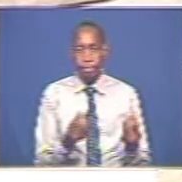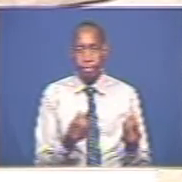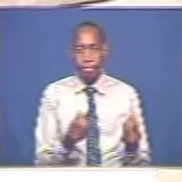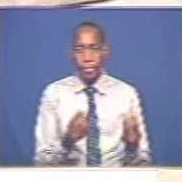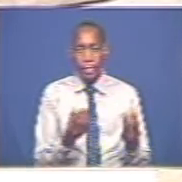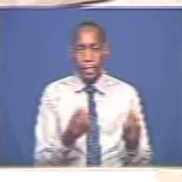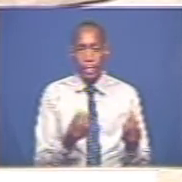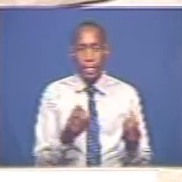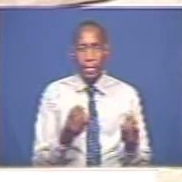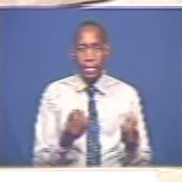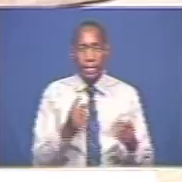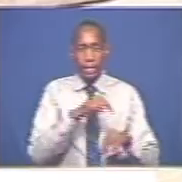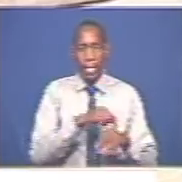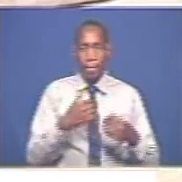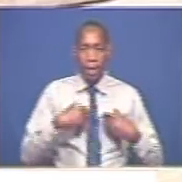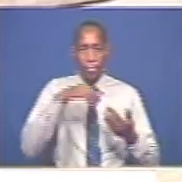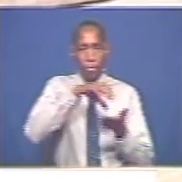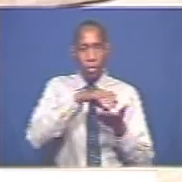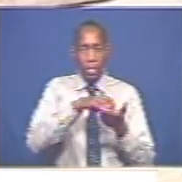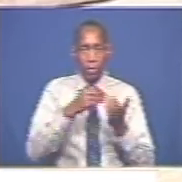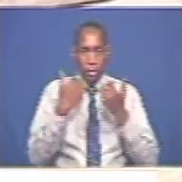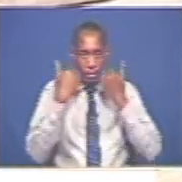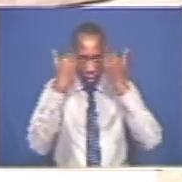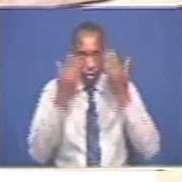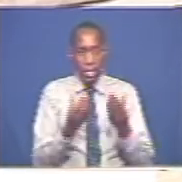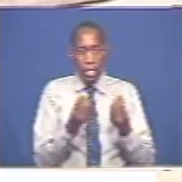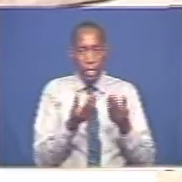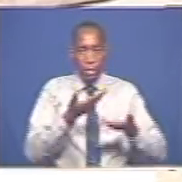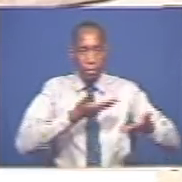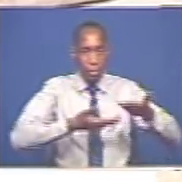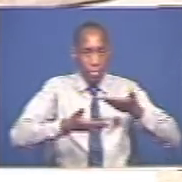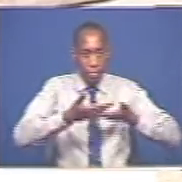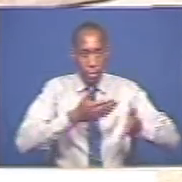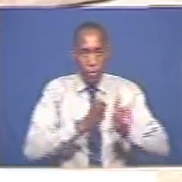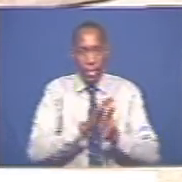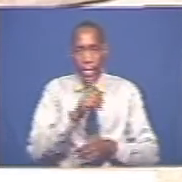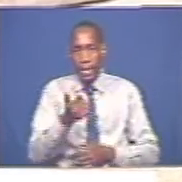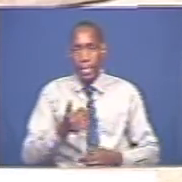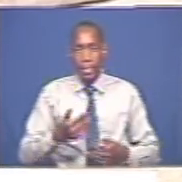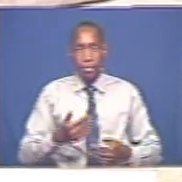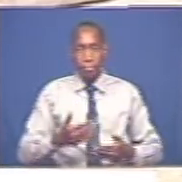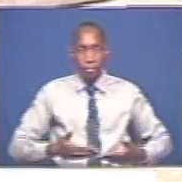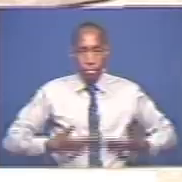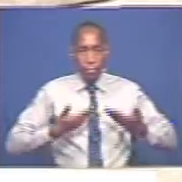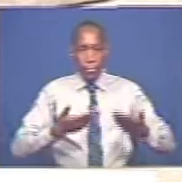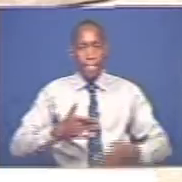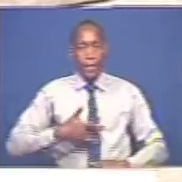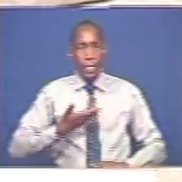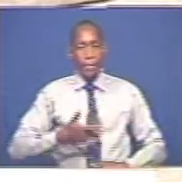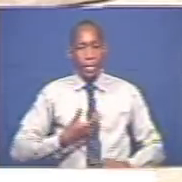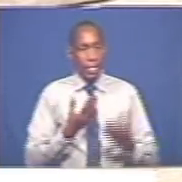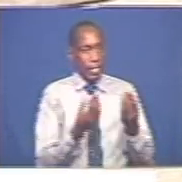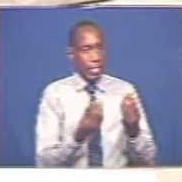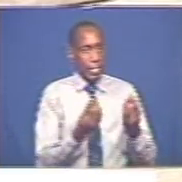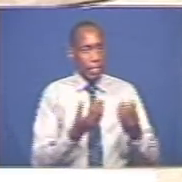condition of depression, is it easy to talk, you know, to someone and tell them how you're feeling? Is it easy to